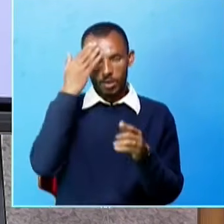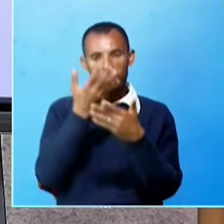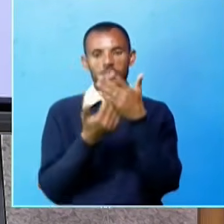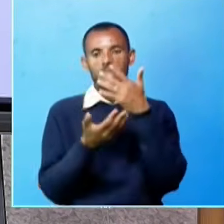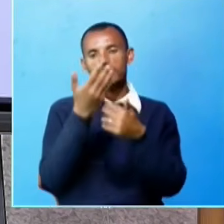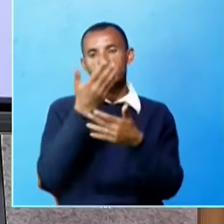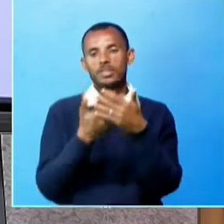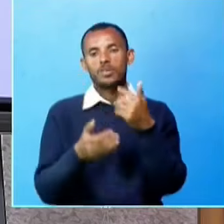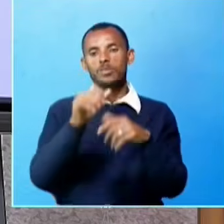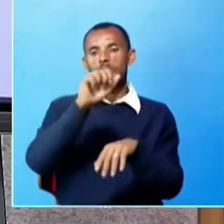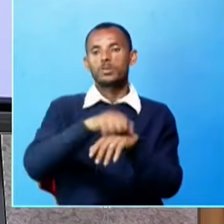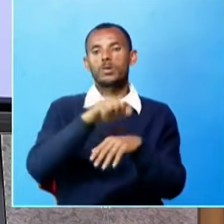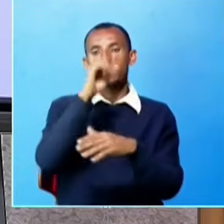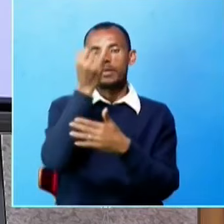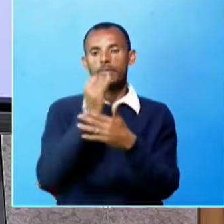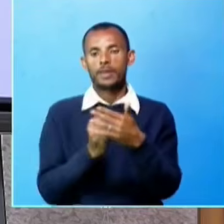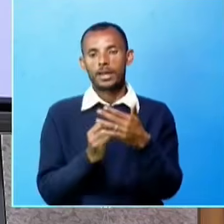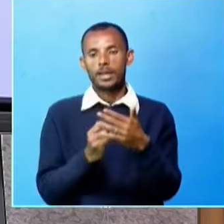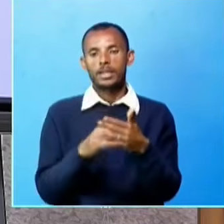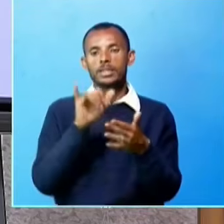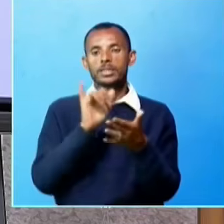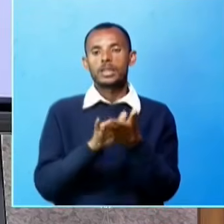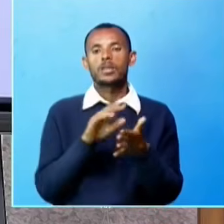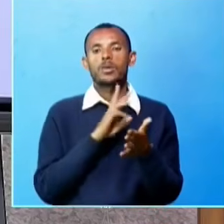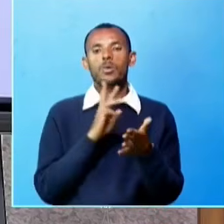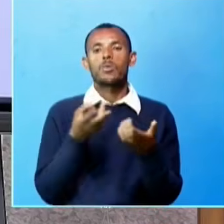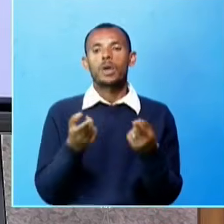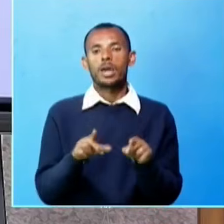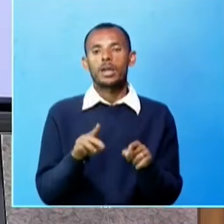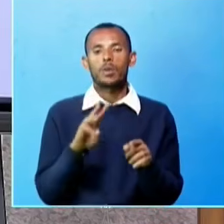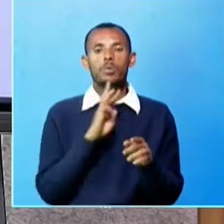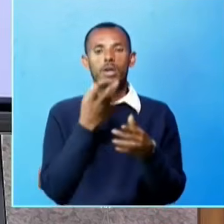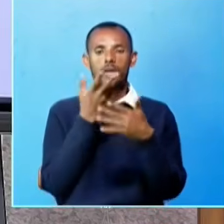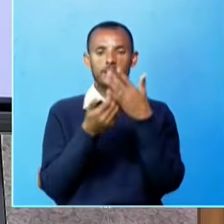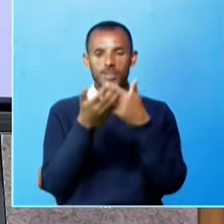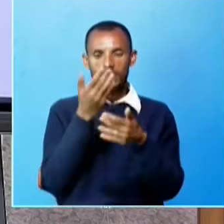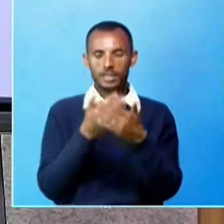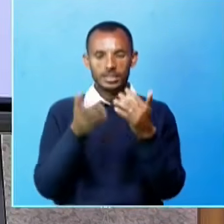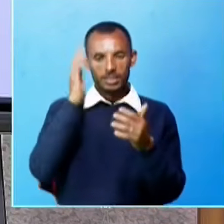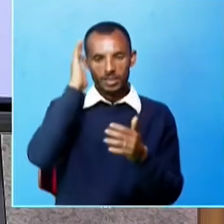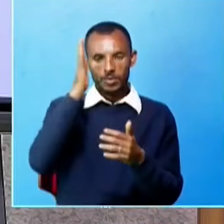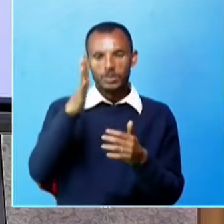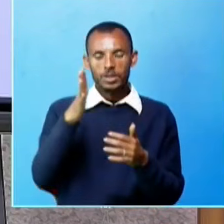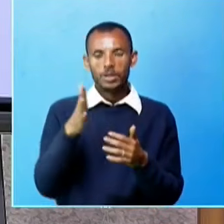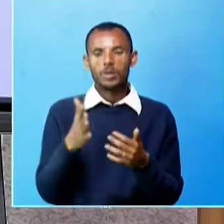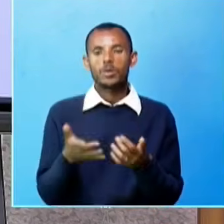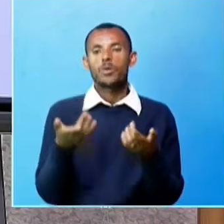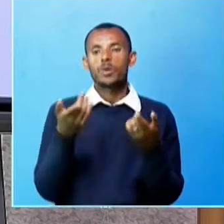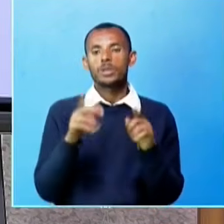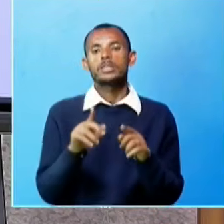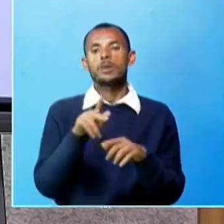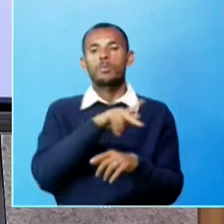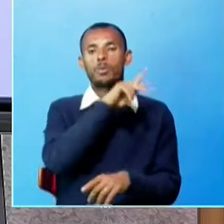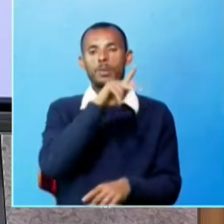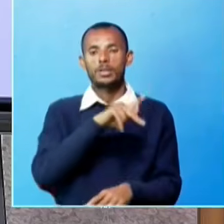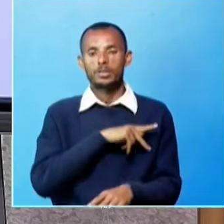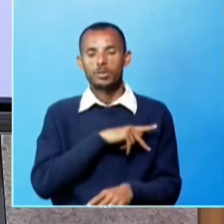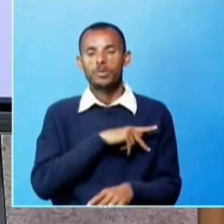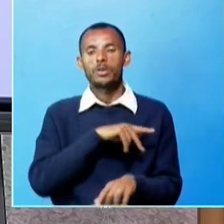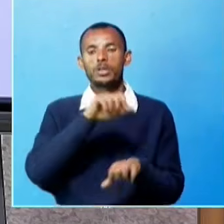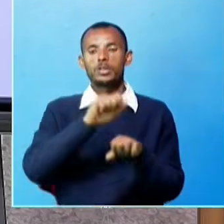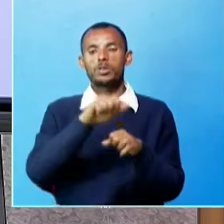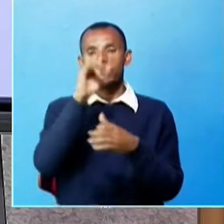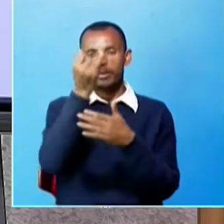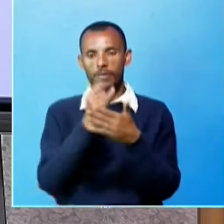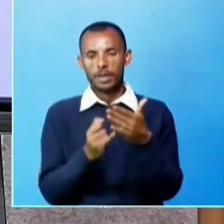of a solid figure, so that whenever we discuss in the future, whenever we discuss the properties of a solid